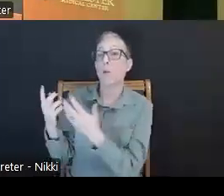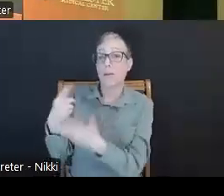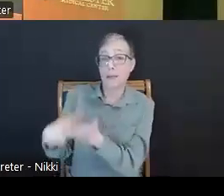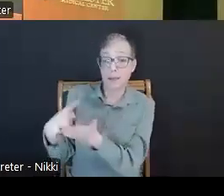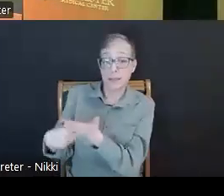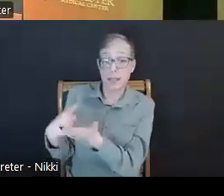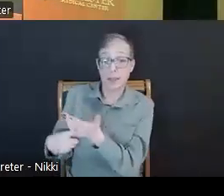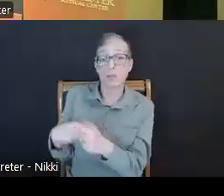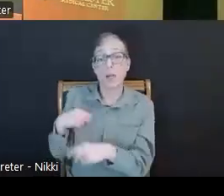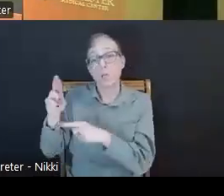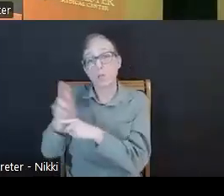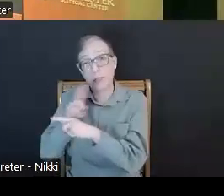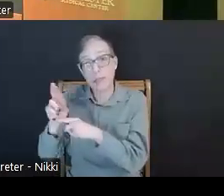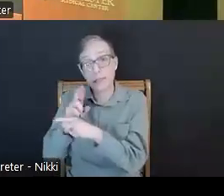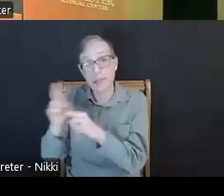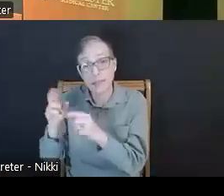were very much at the top of the list.